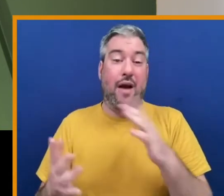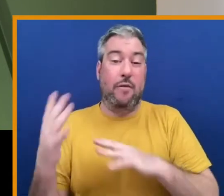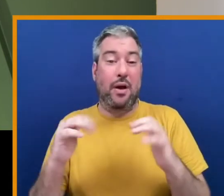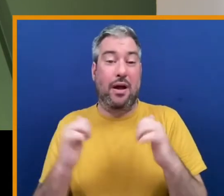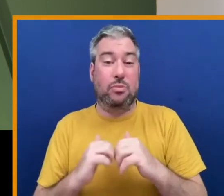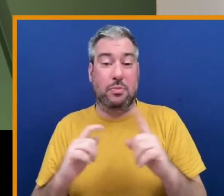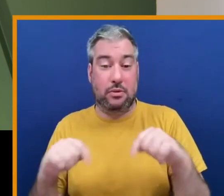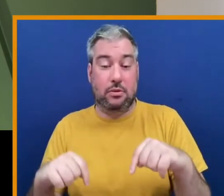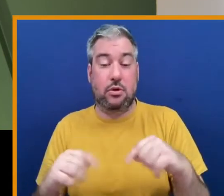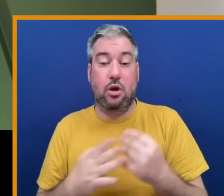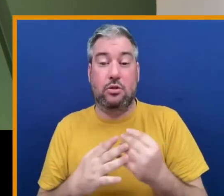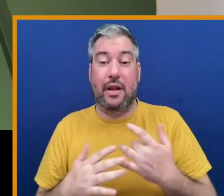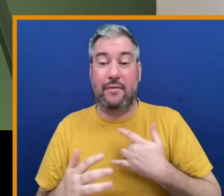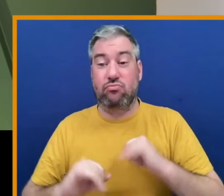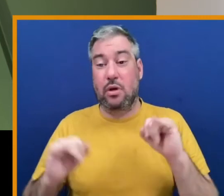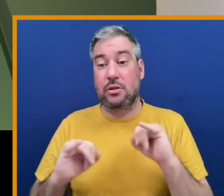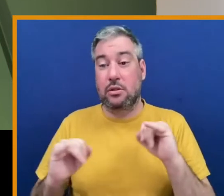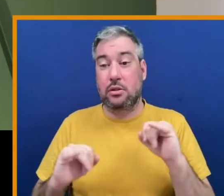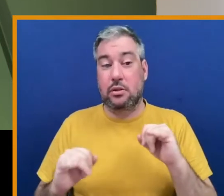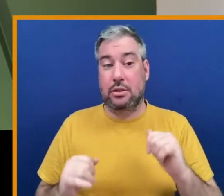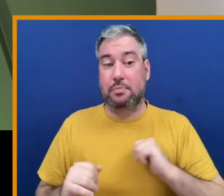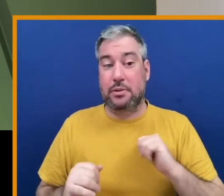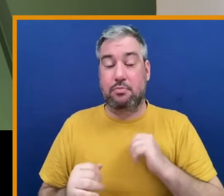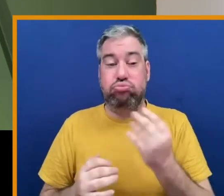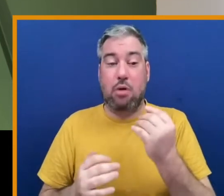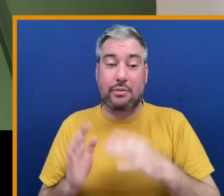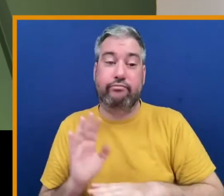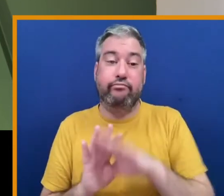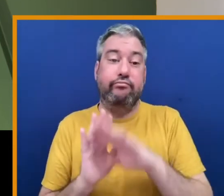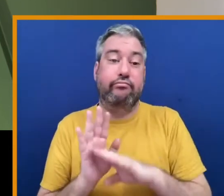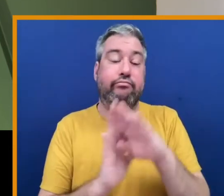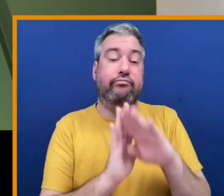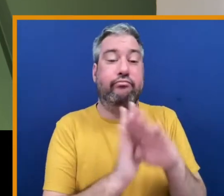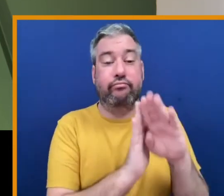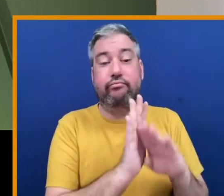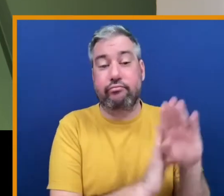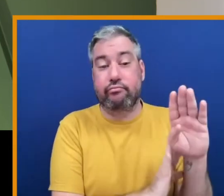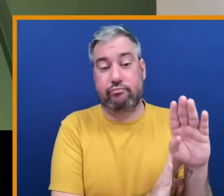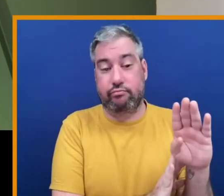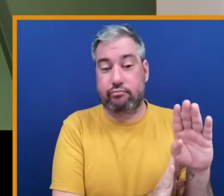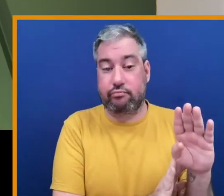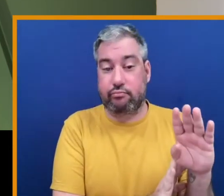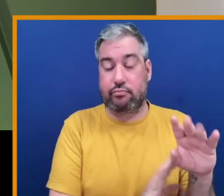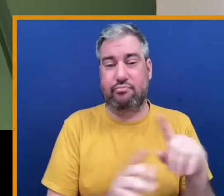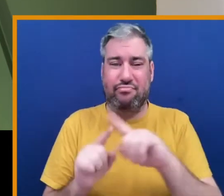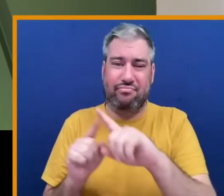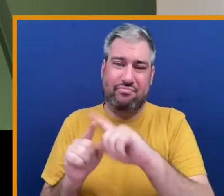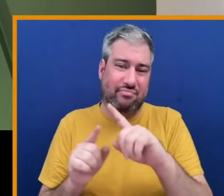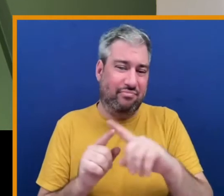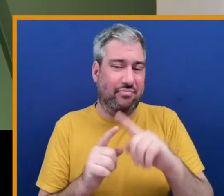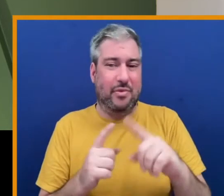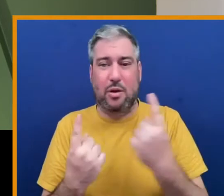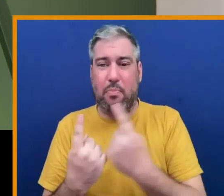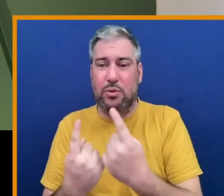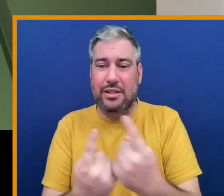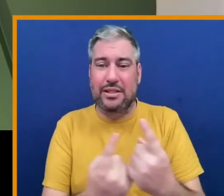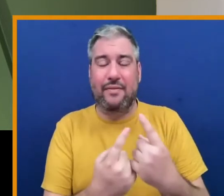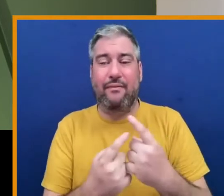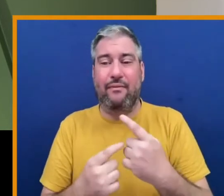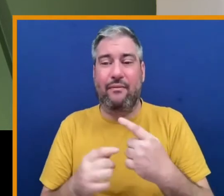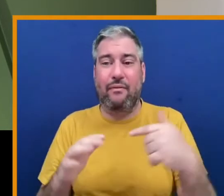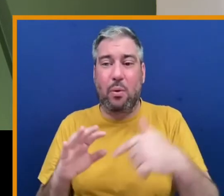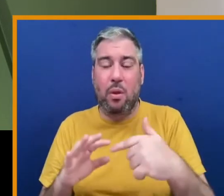across all so many different commodities and fuel bills, and of course tax rises throughout the rest of this year. And it's something